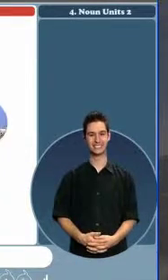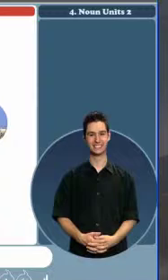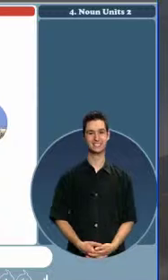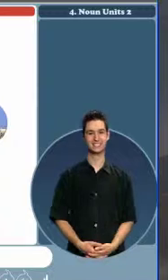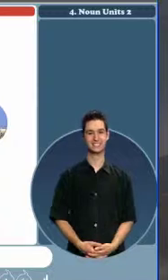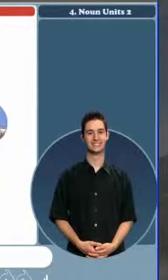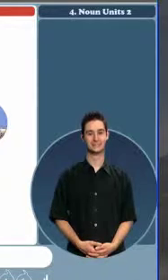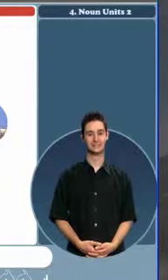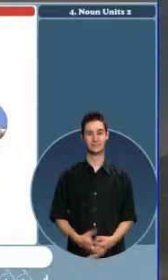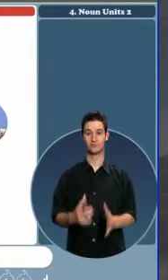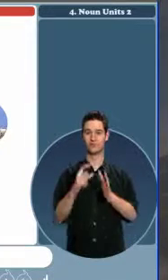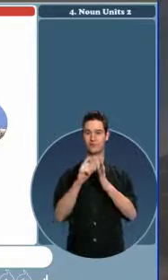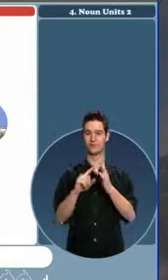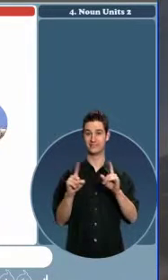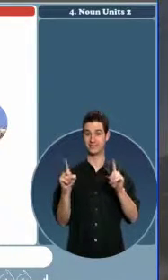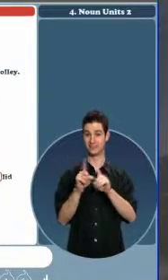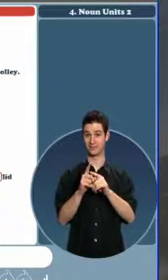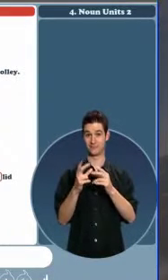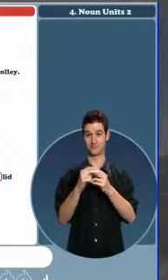Fantastic.